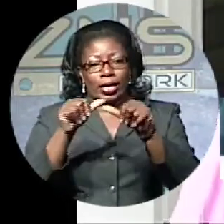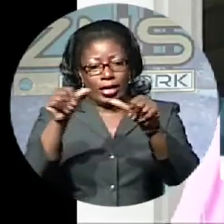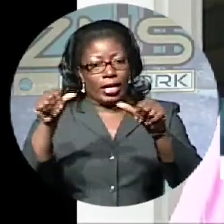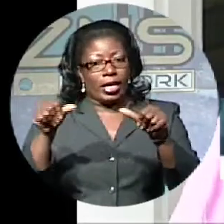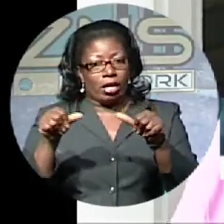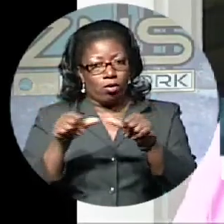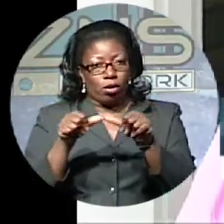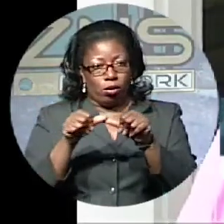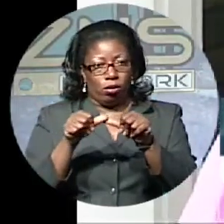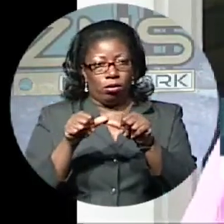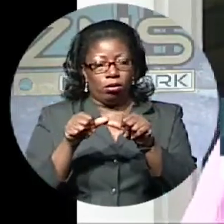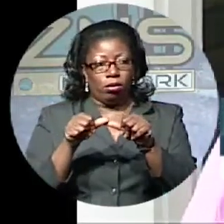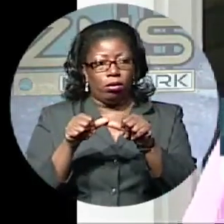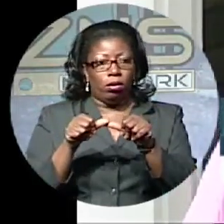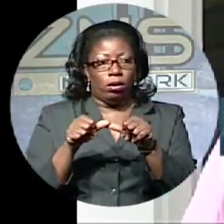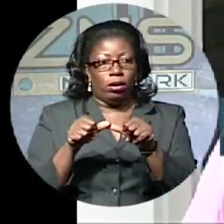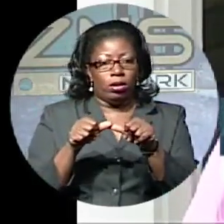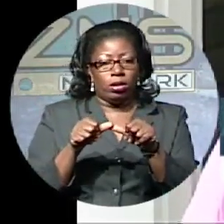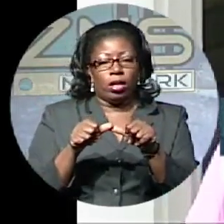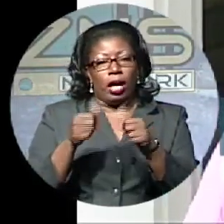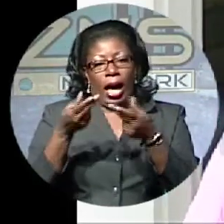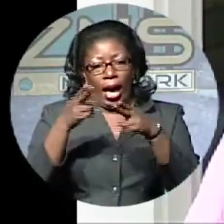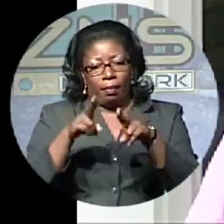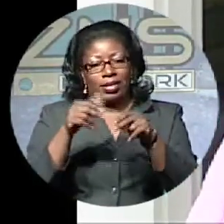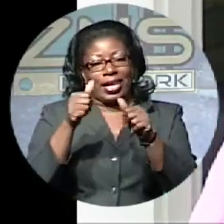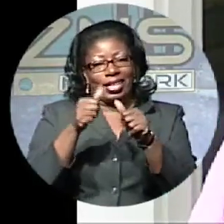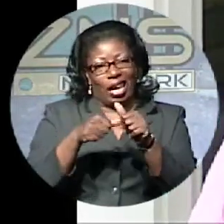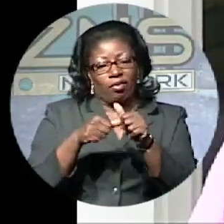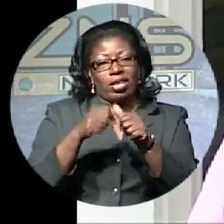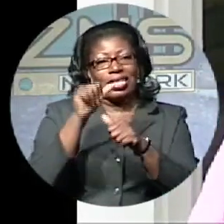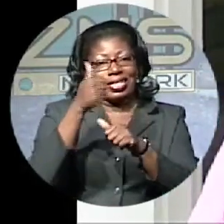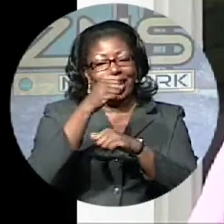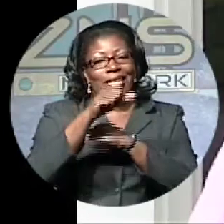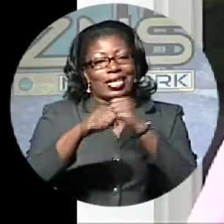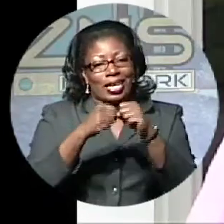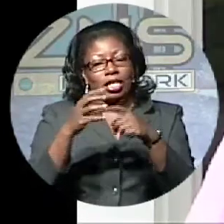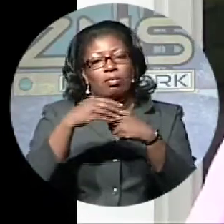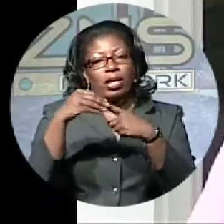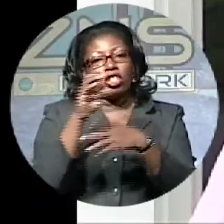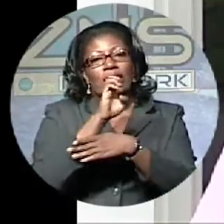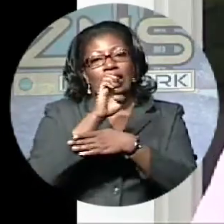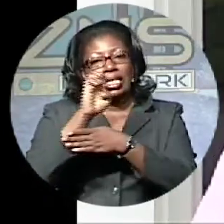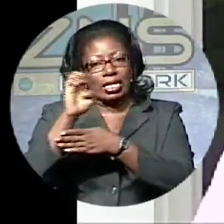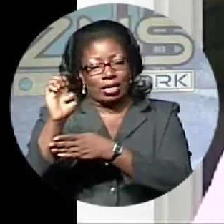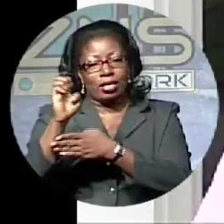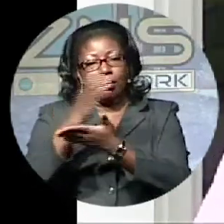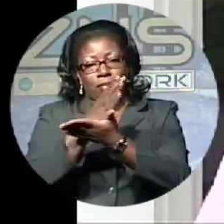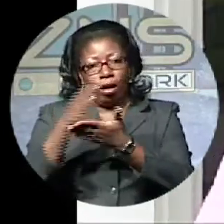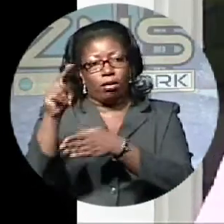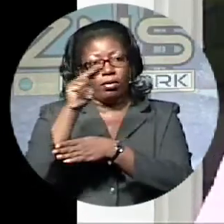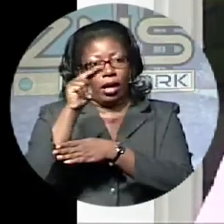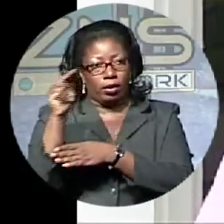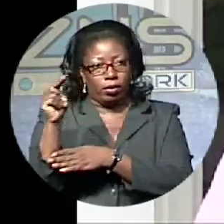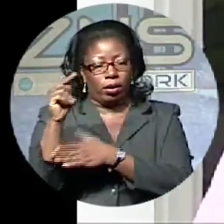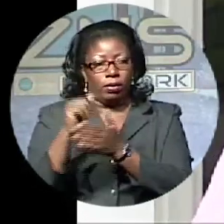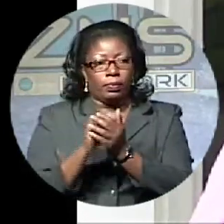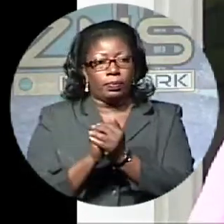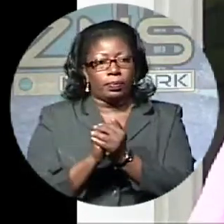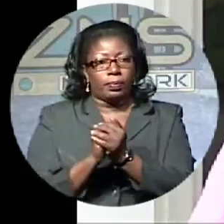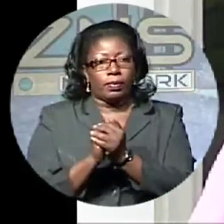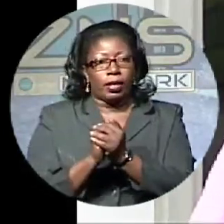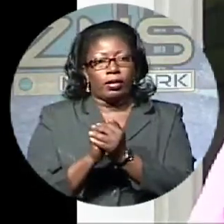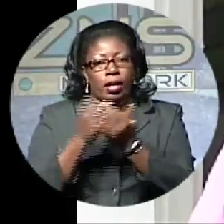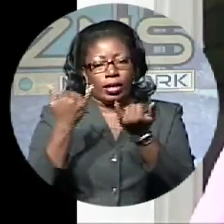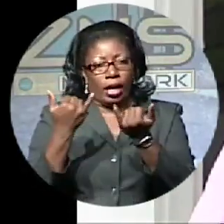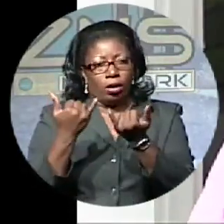second time. It seems as though it happens every 10 years, and some, particularly in the East. And so we want persons to know in terms of rehabilitating